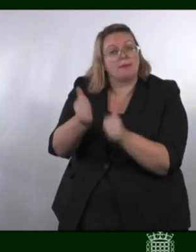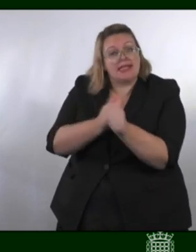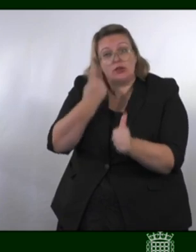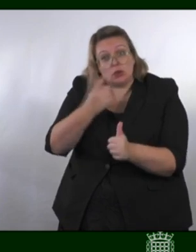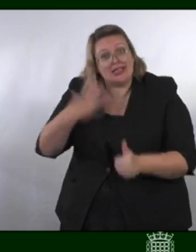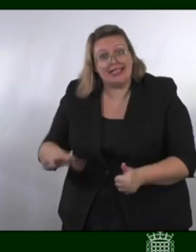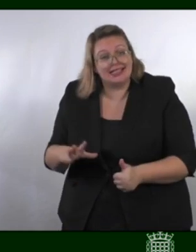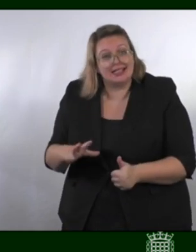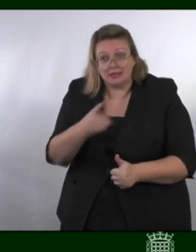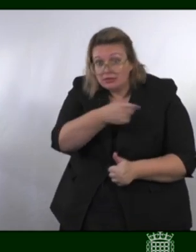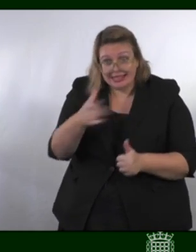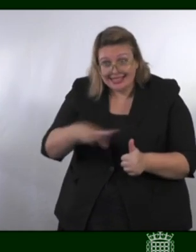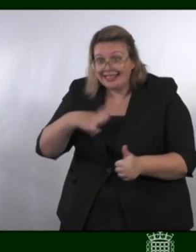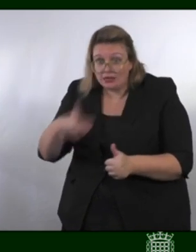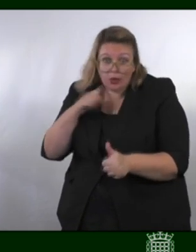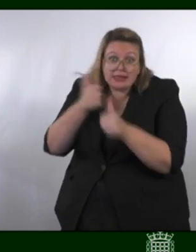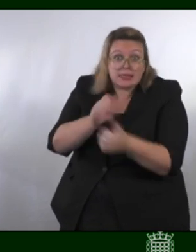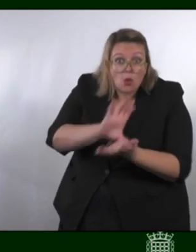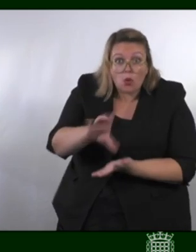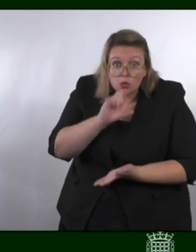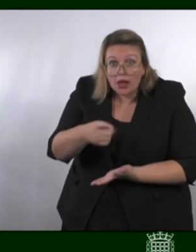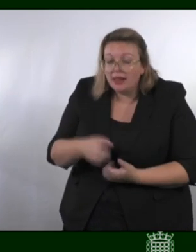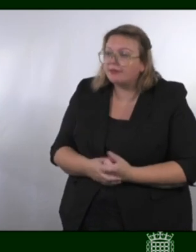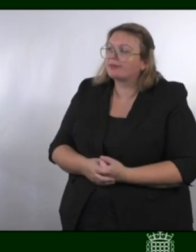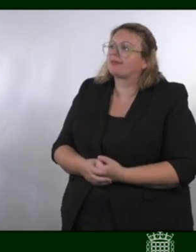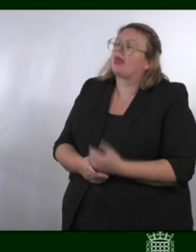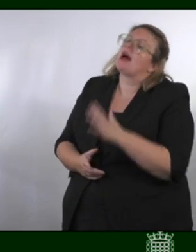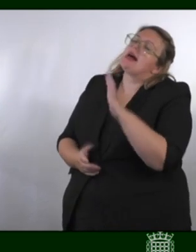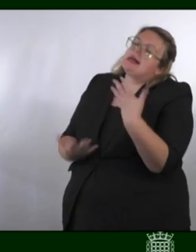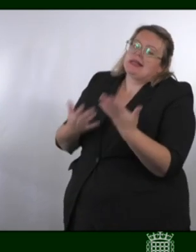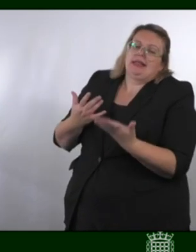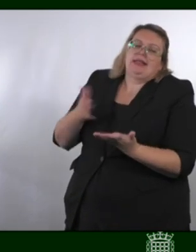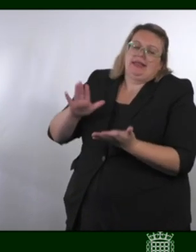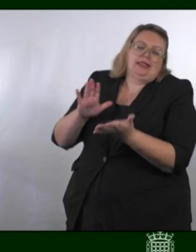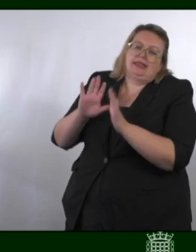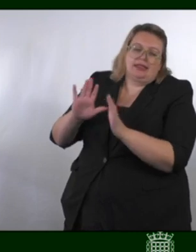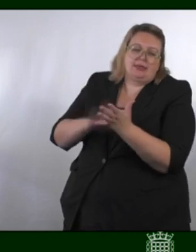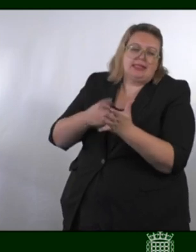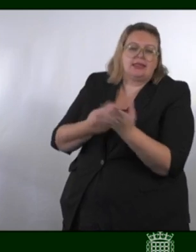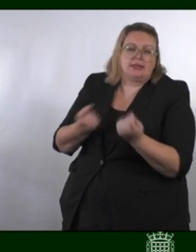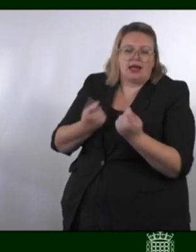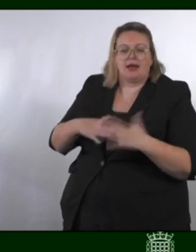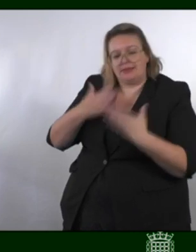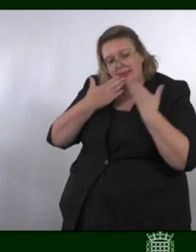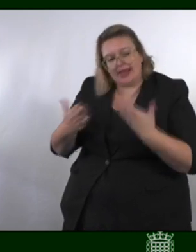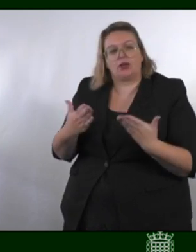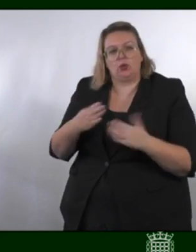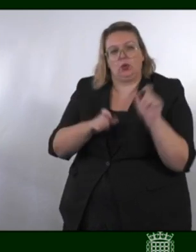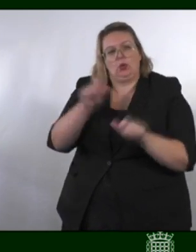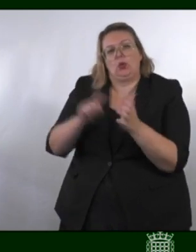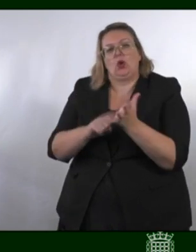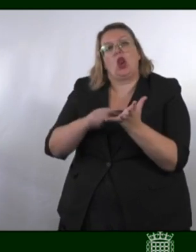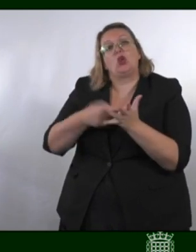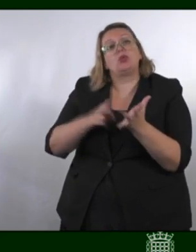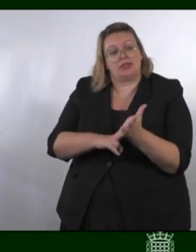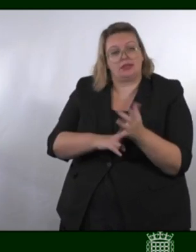this crisis? Yes, indeed, Mr. Speaker, and I thank the people of Luton for their hard and indeed their heroic work, as